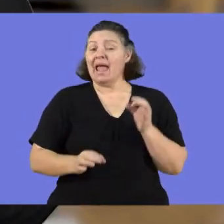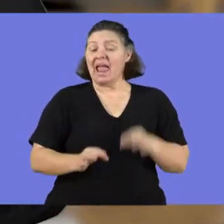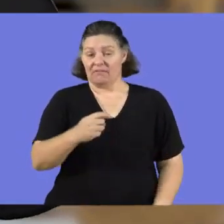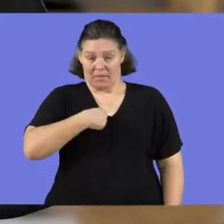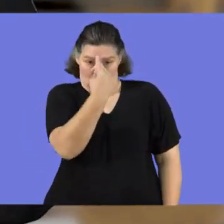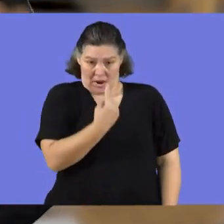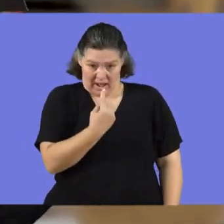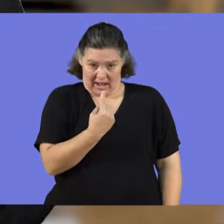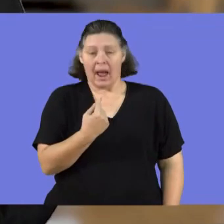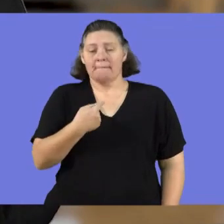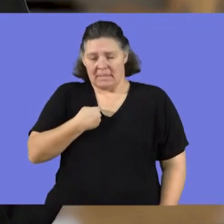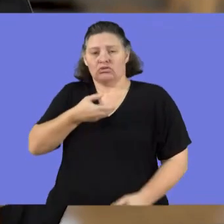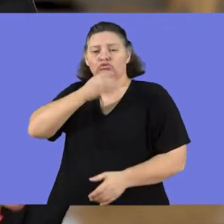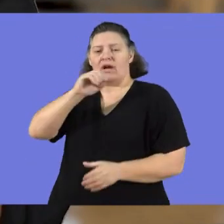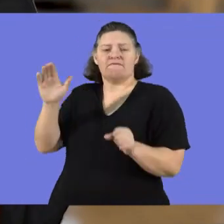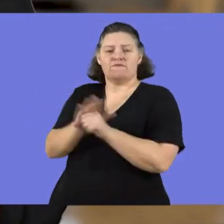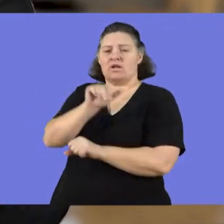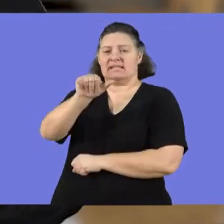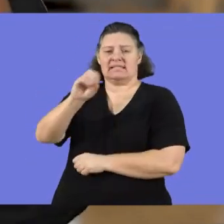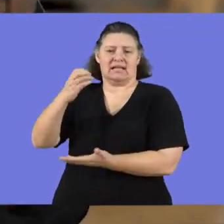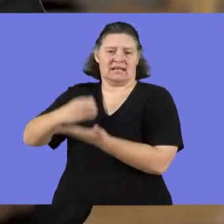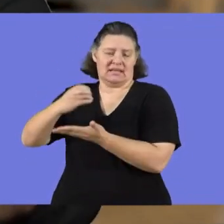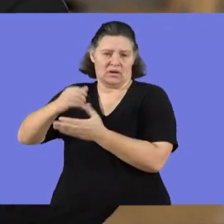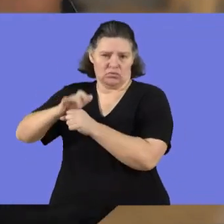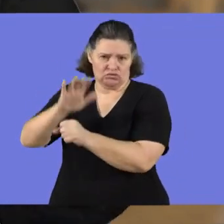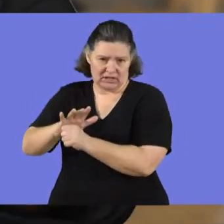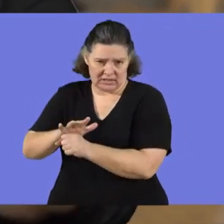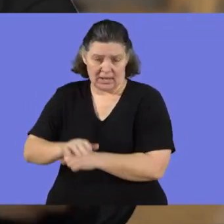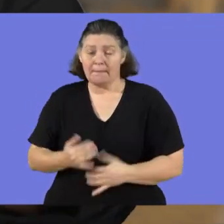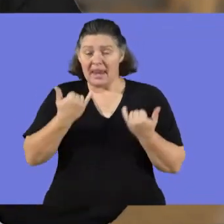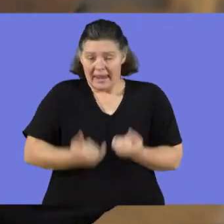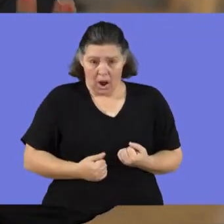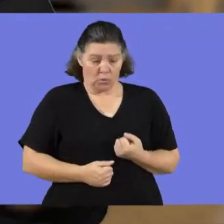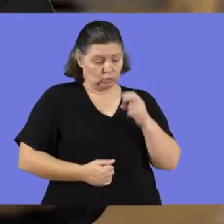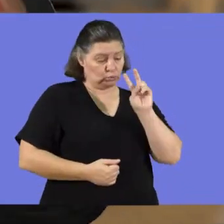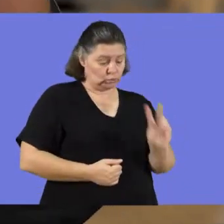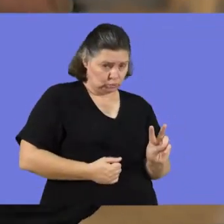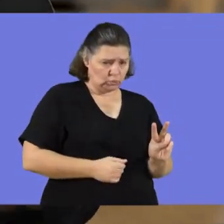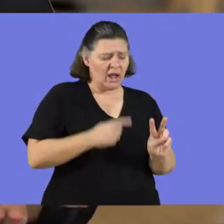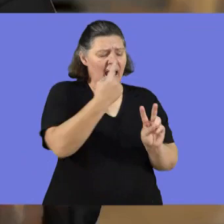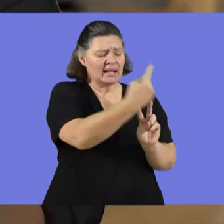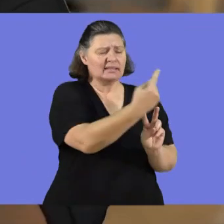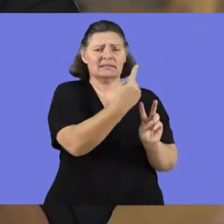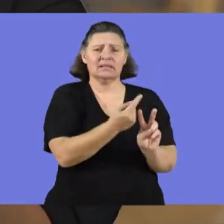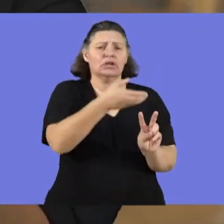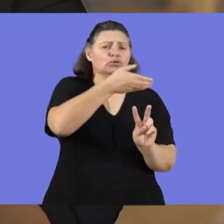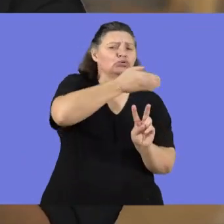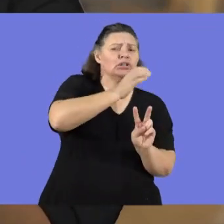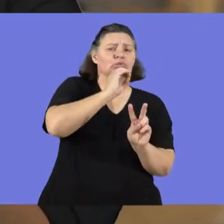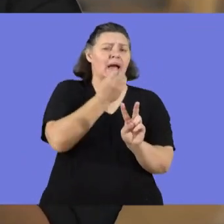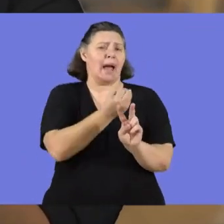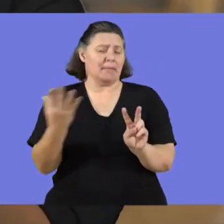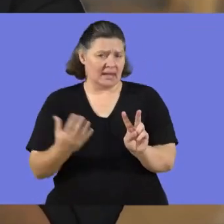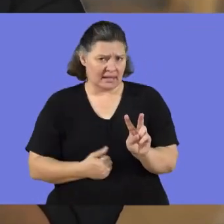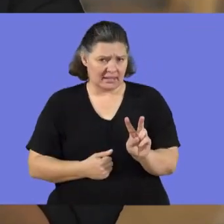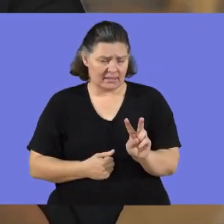can drink all the 60 cans. But now, if there are two, how many cans will each one of them drink? So now, because